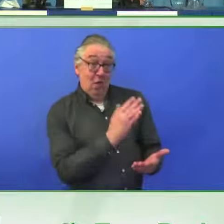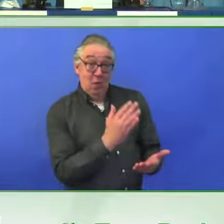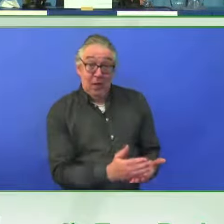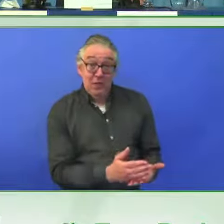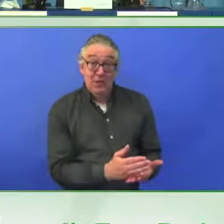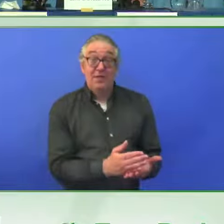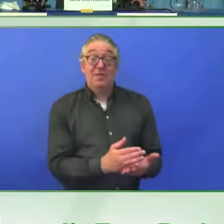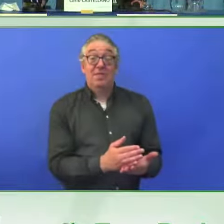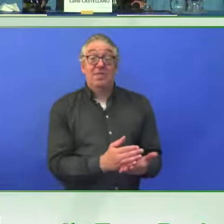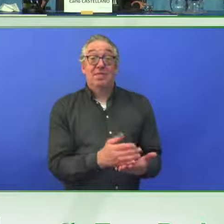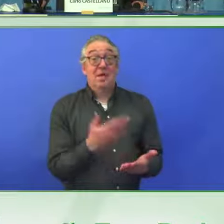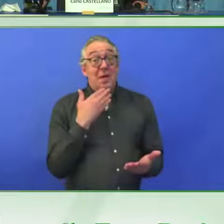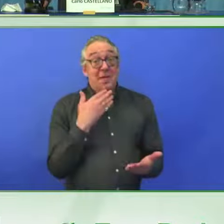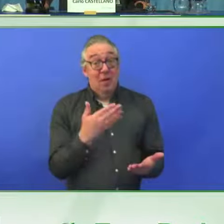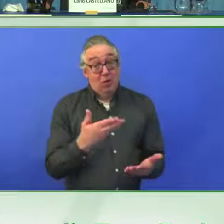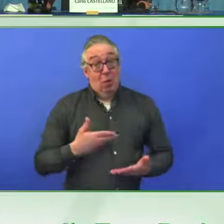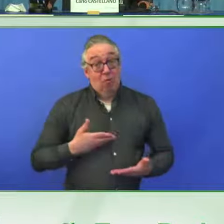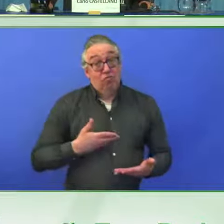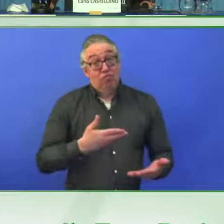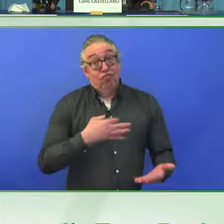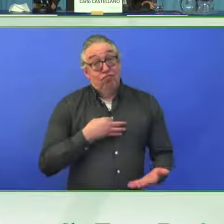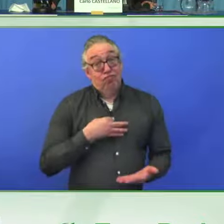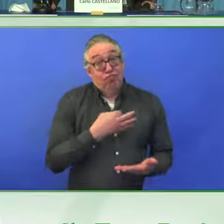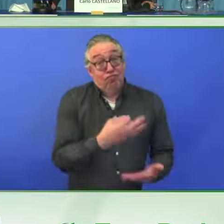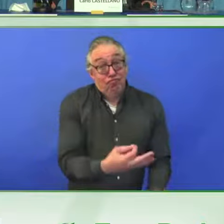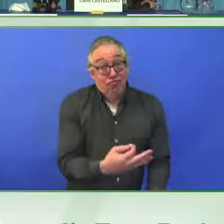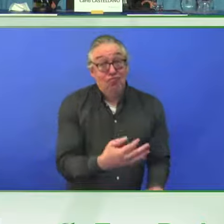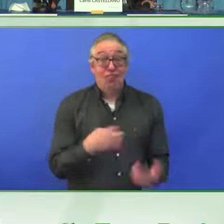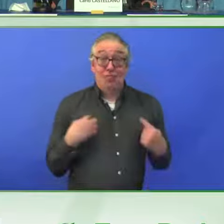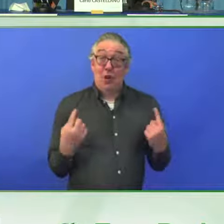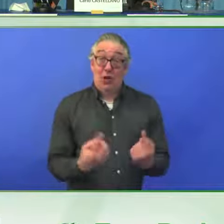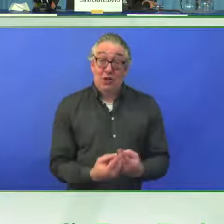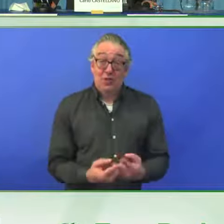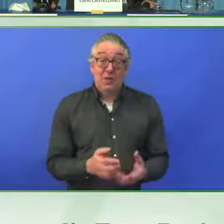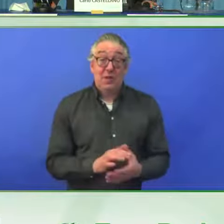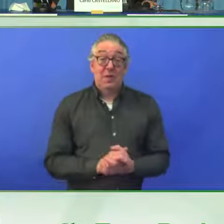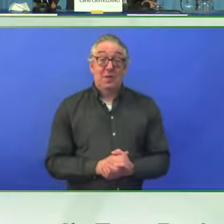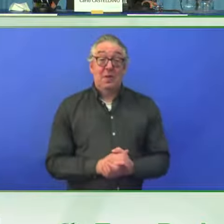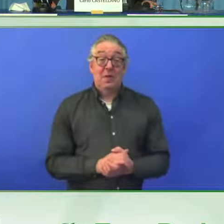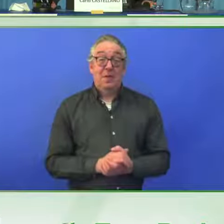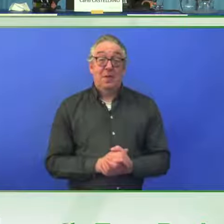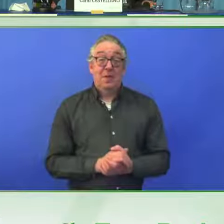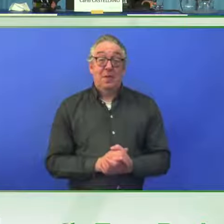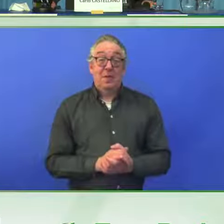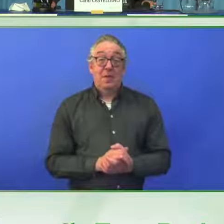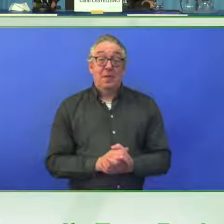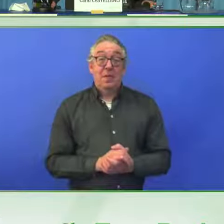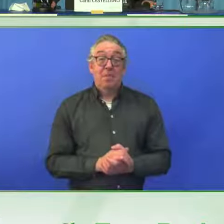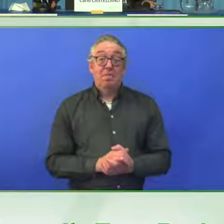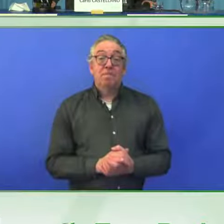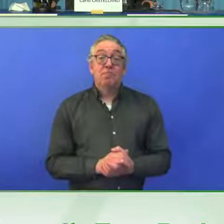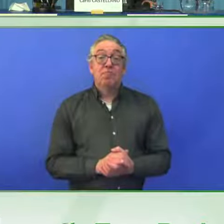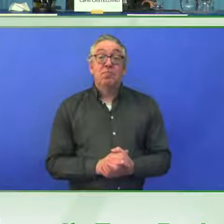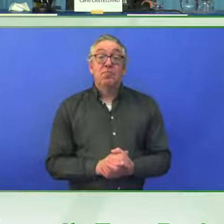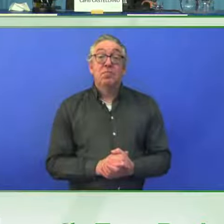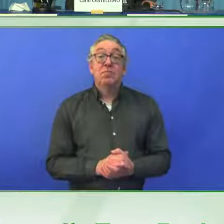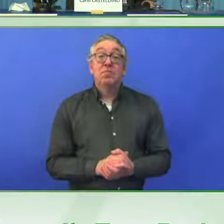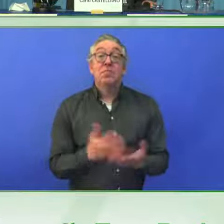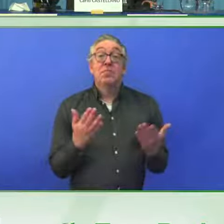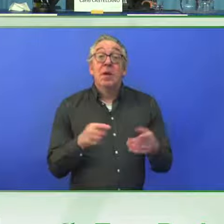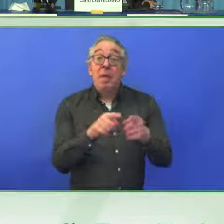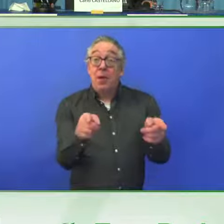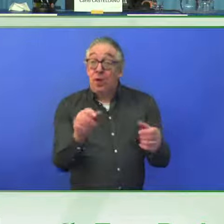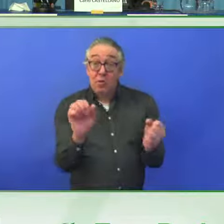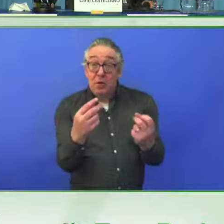for the jury for this award this year. For the people who cannot see me, I'm